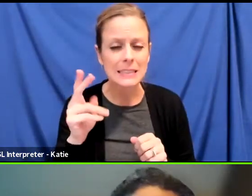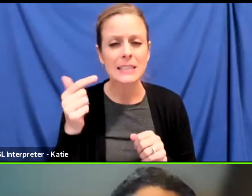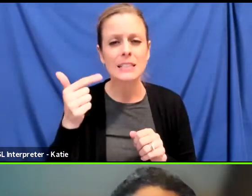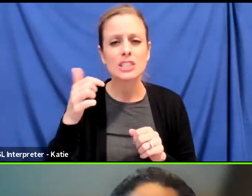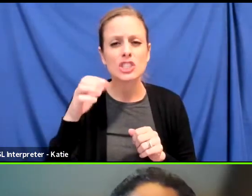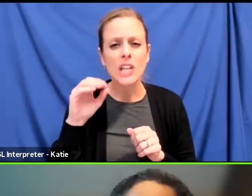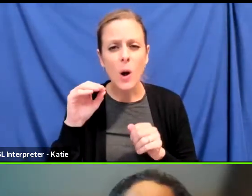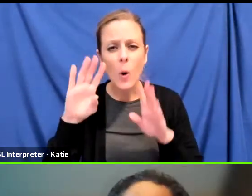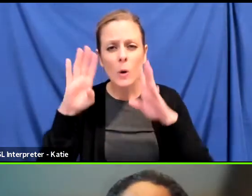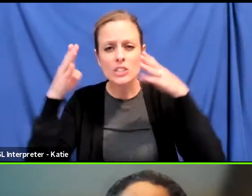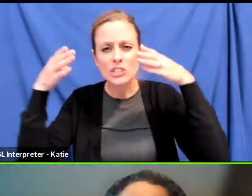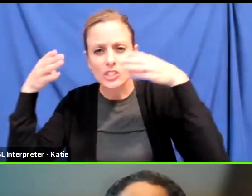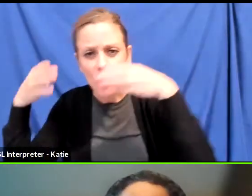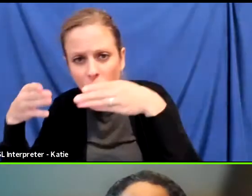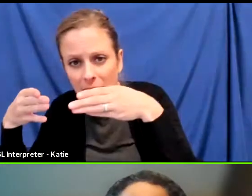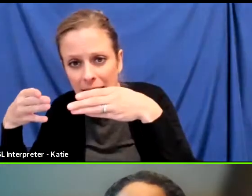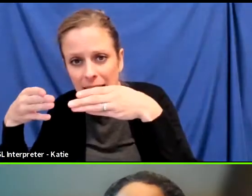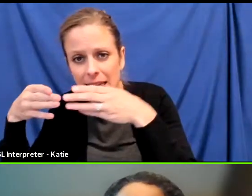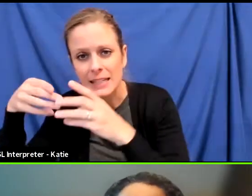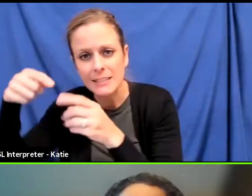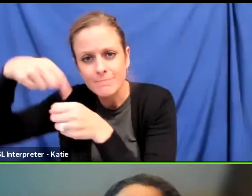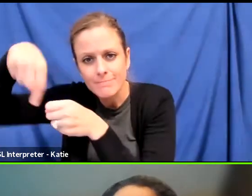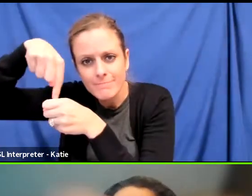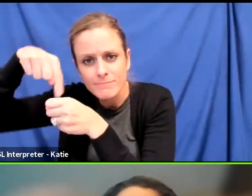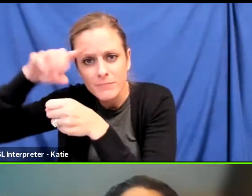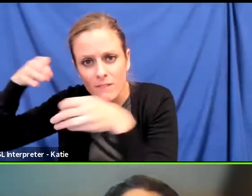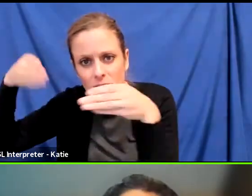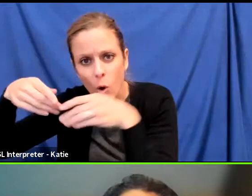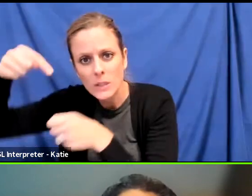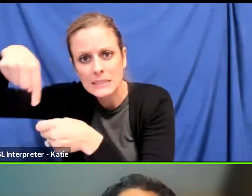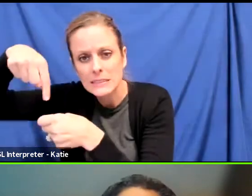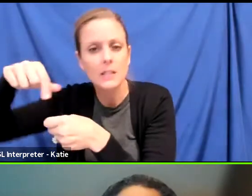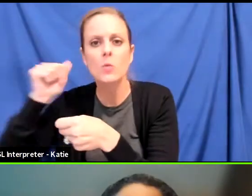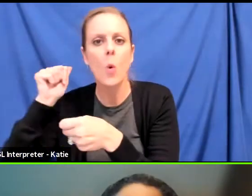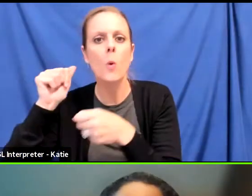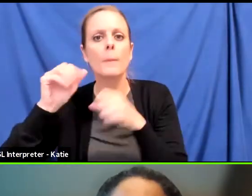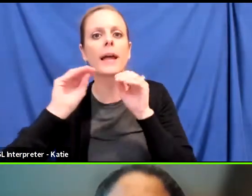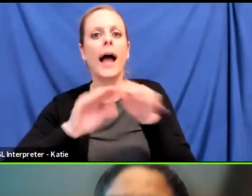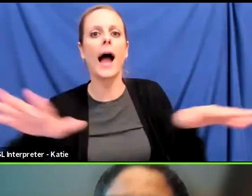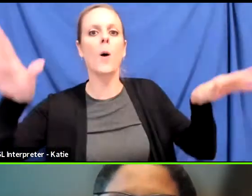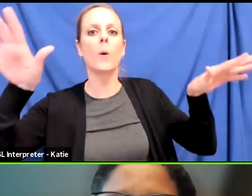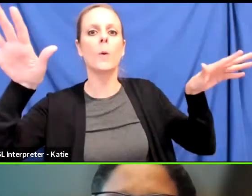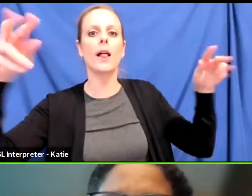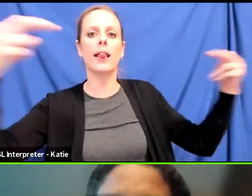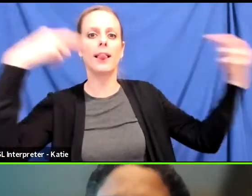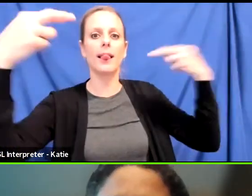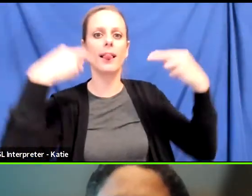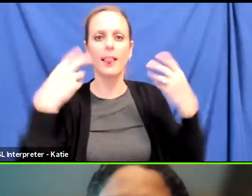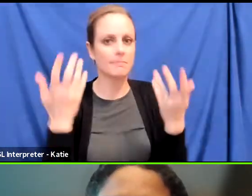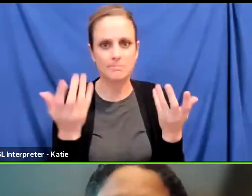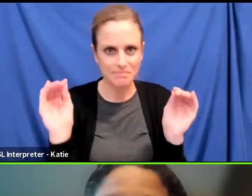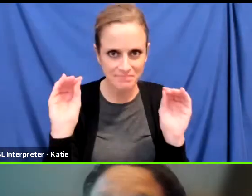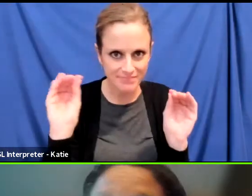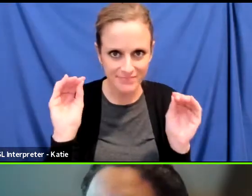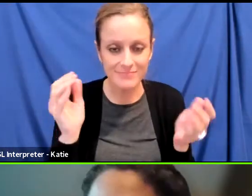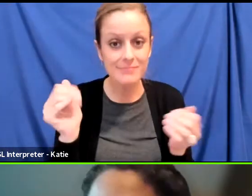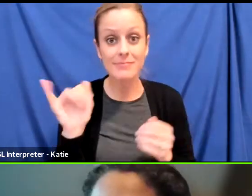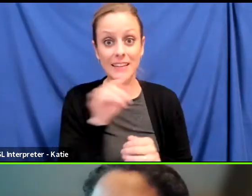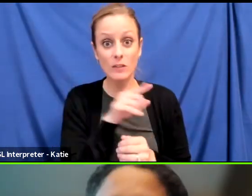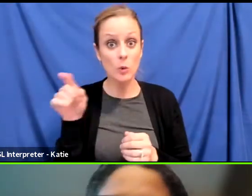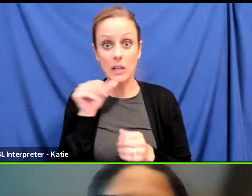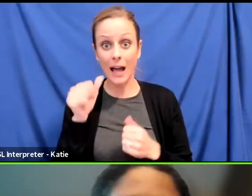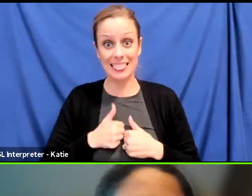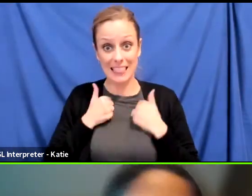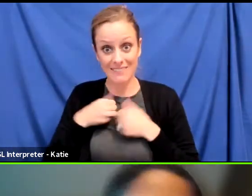and focused, it's not going to be out and about. And if you're not living